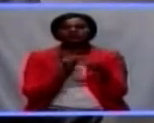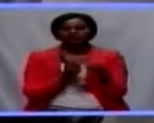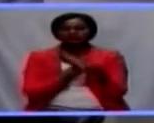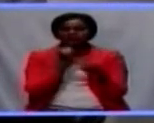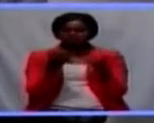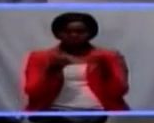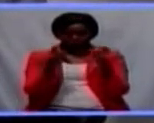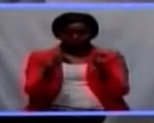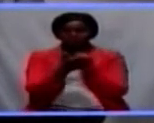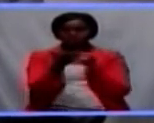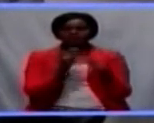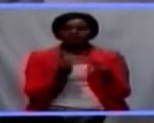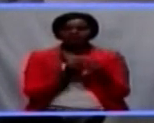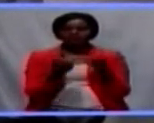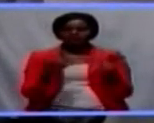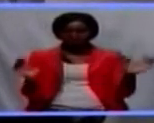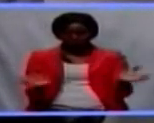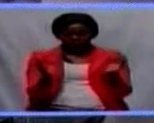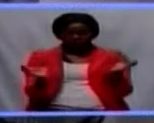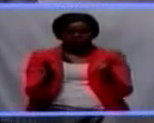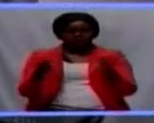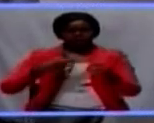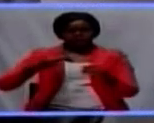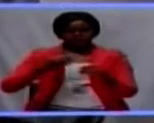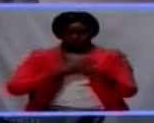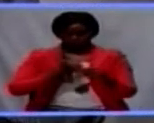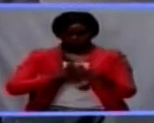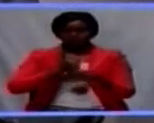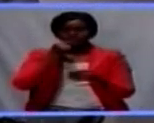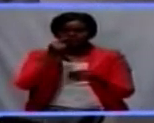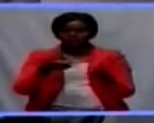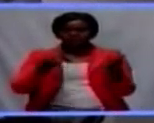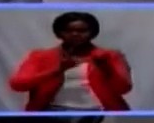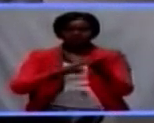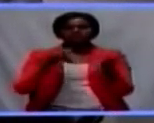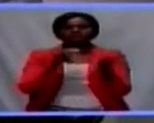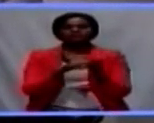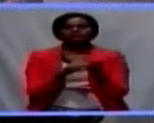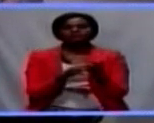We want to encourage voluntary compliance. I've said, and I want to say this now,